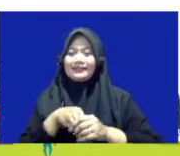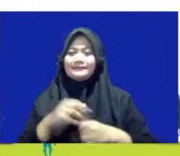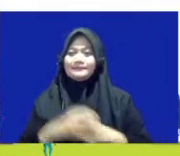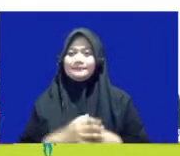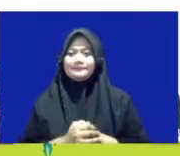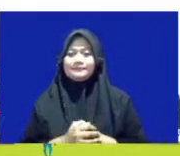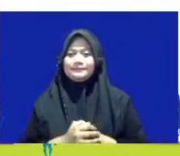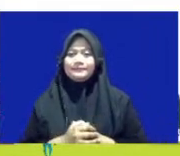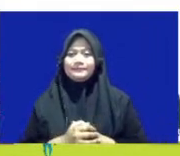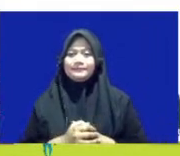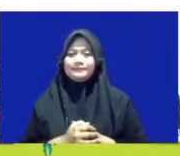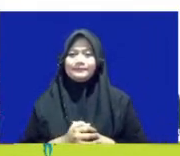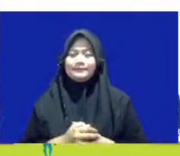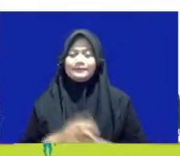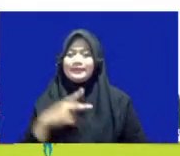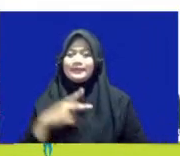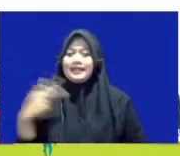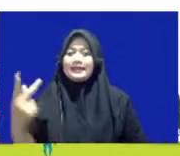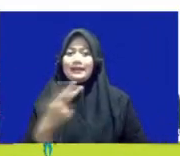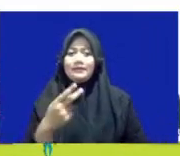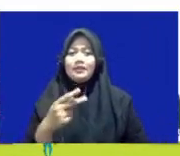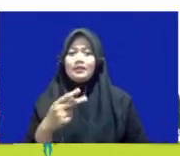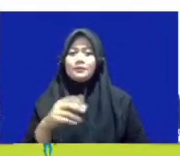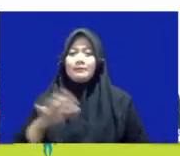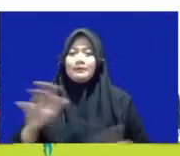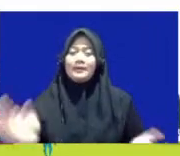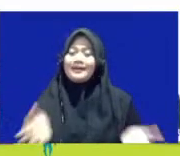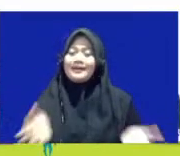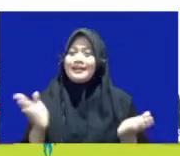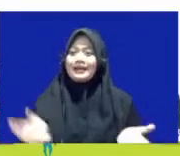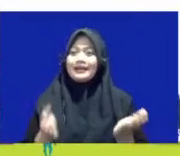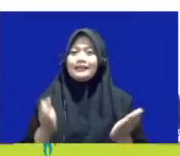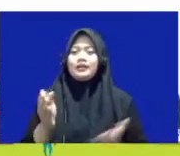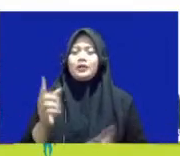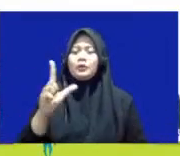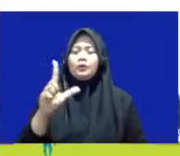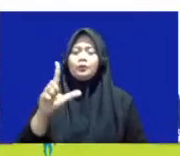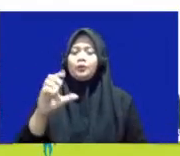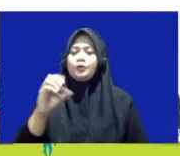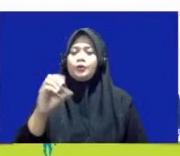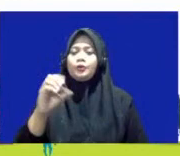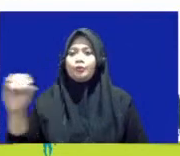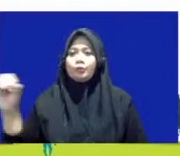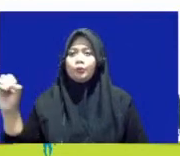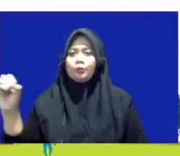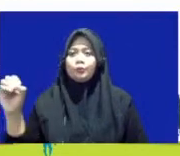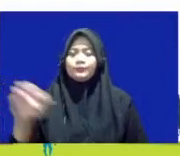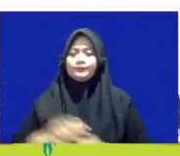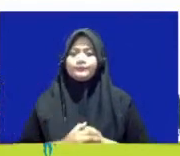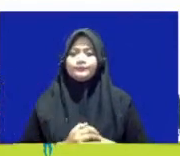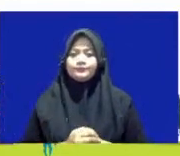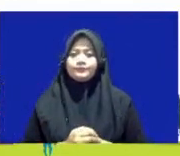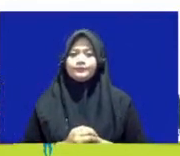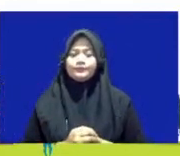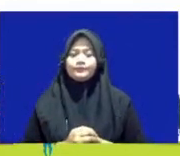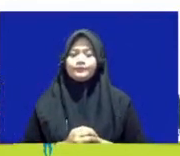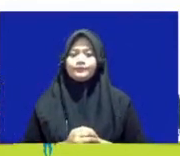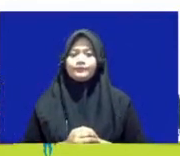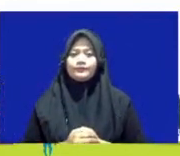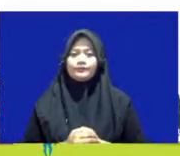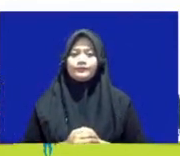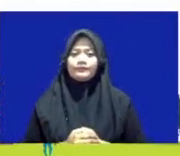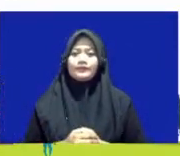around 7,000 young souls in these units. Some of our young blood may talk in